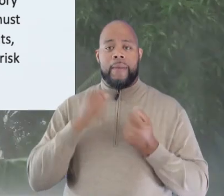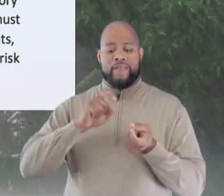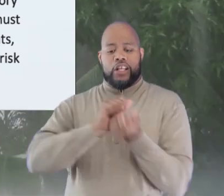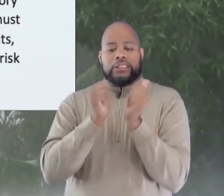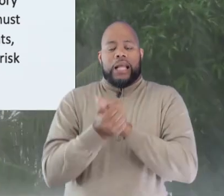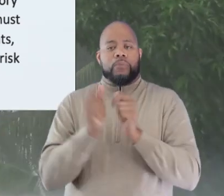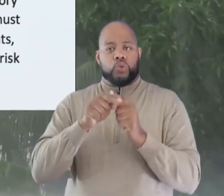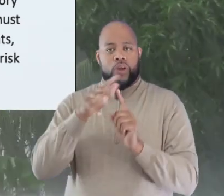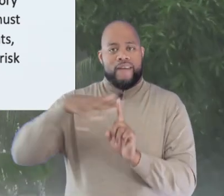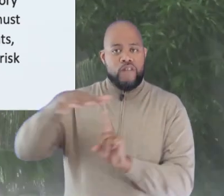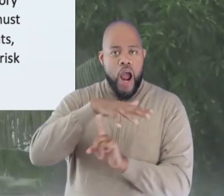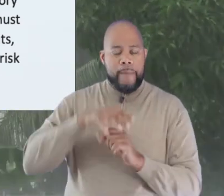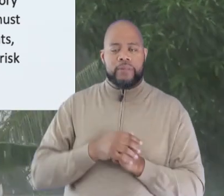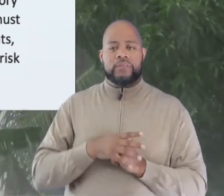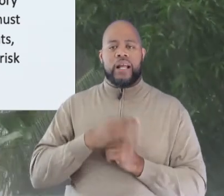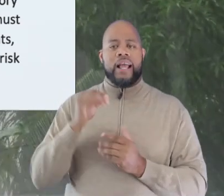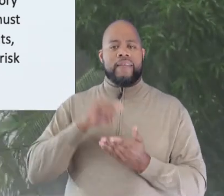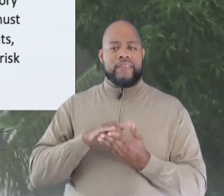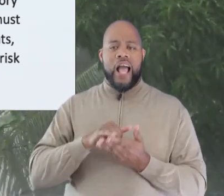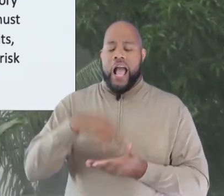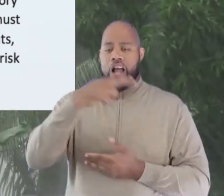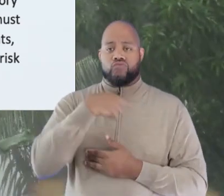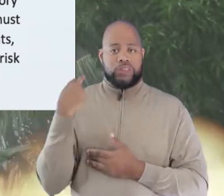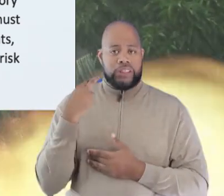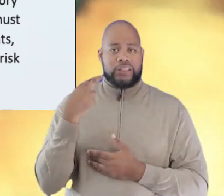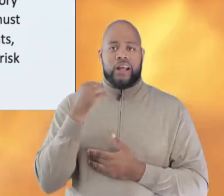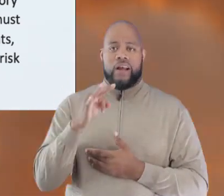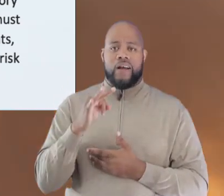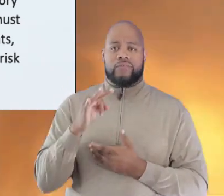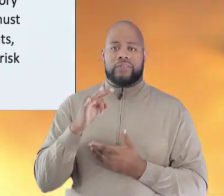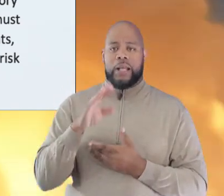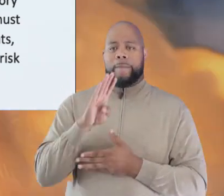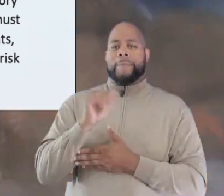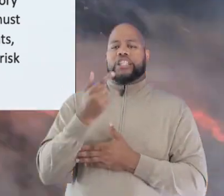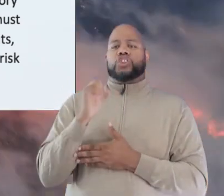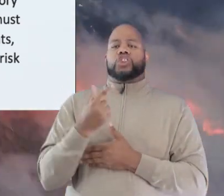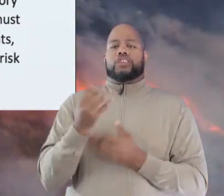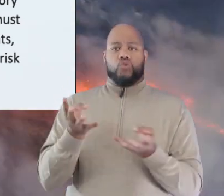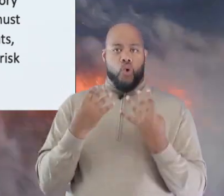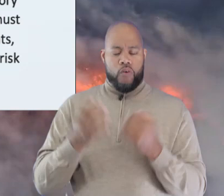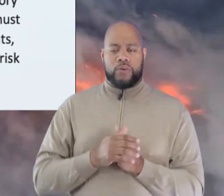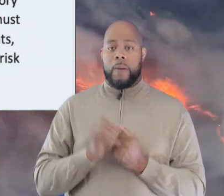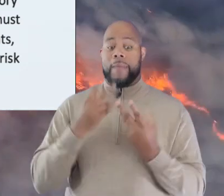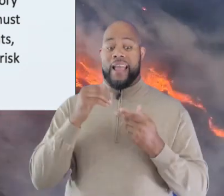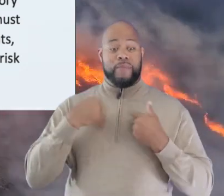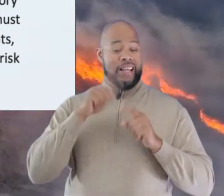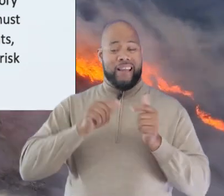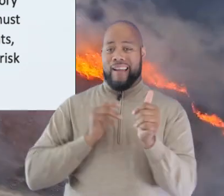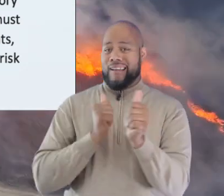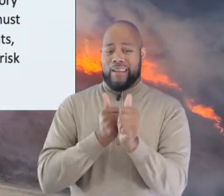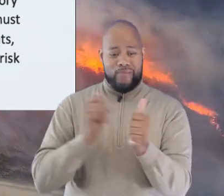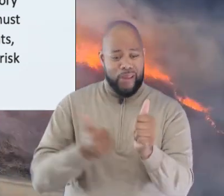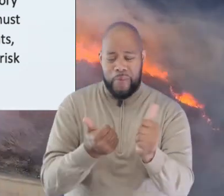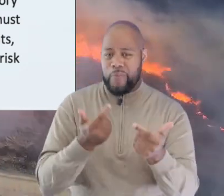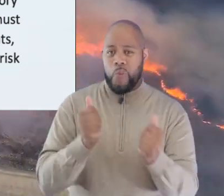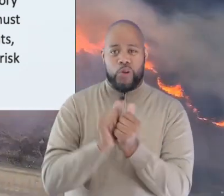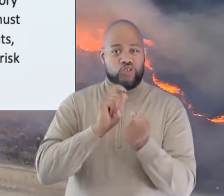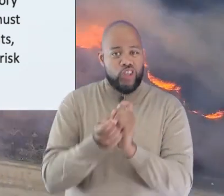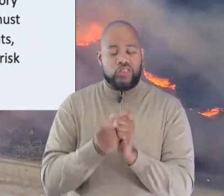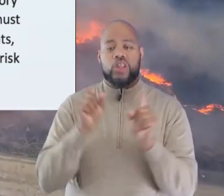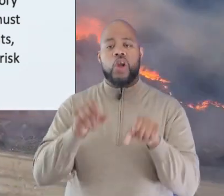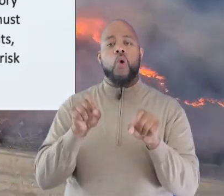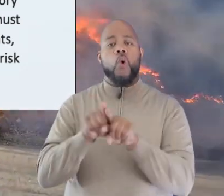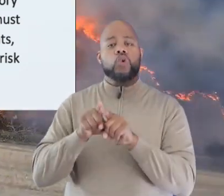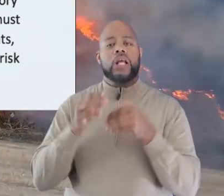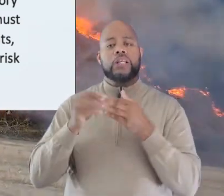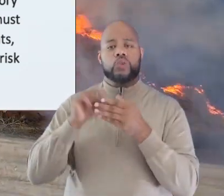must adapt to new environments, and coral reefs are at high risk of bleaching. Many species can't keep up with how fast things are changing, and this can